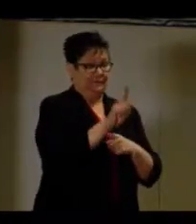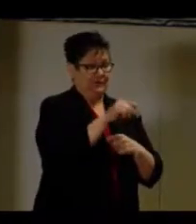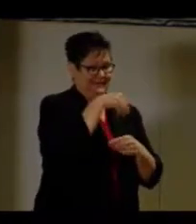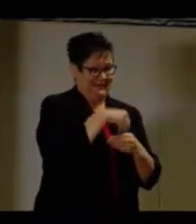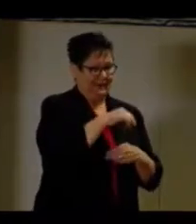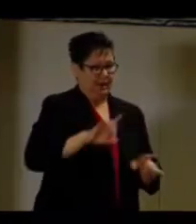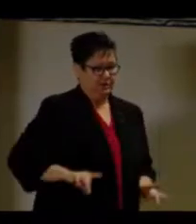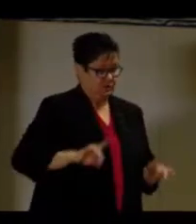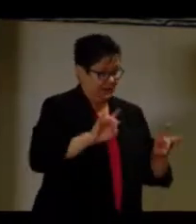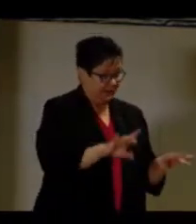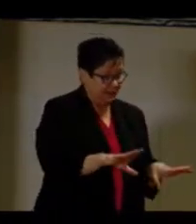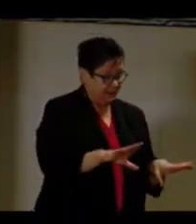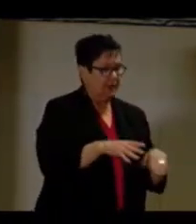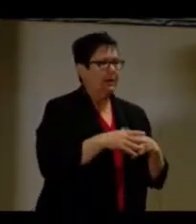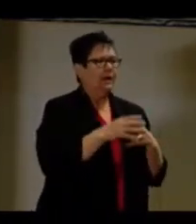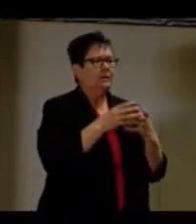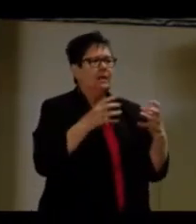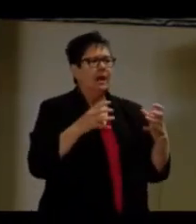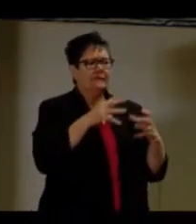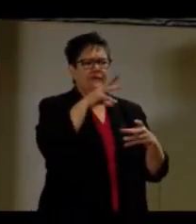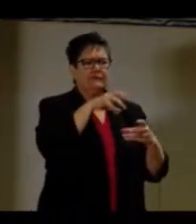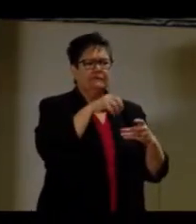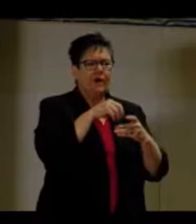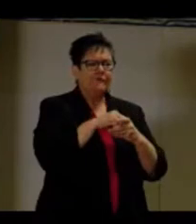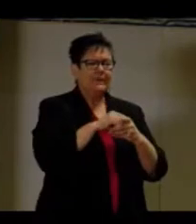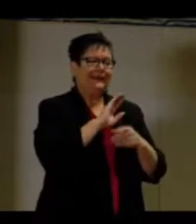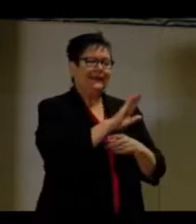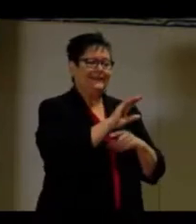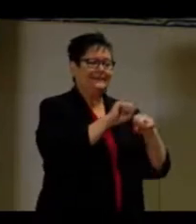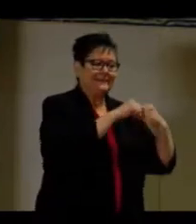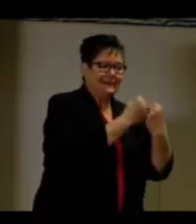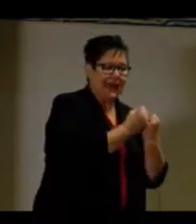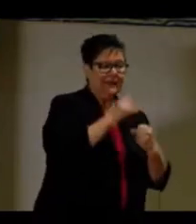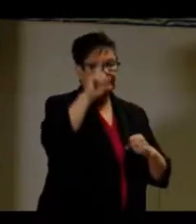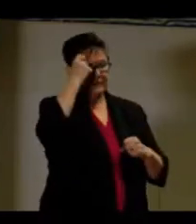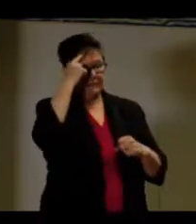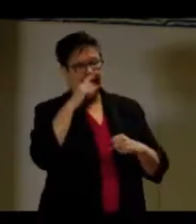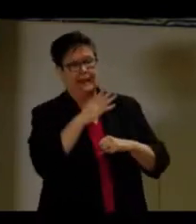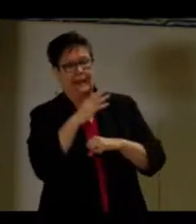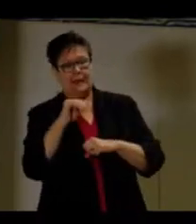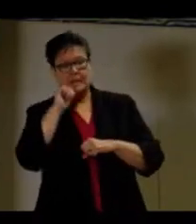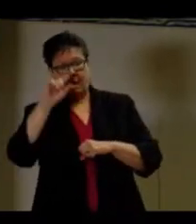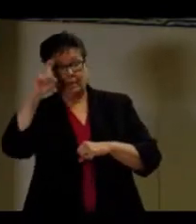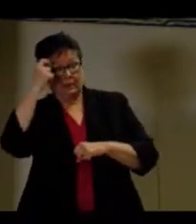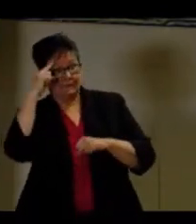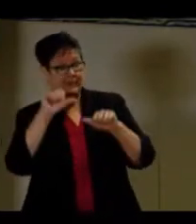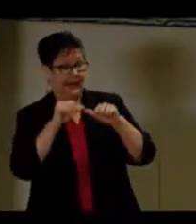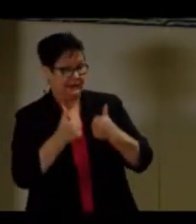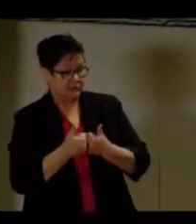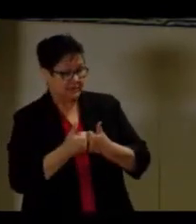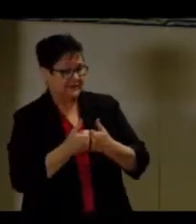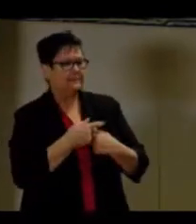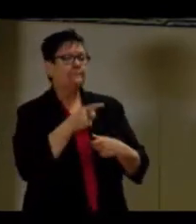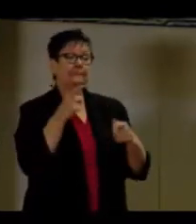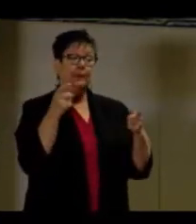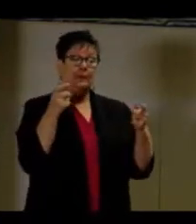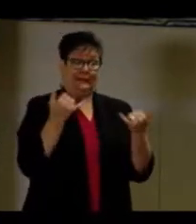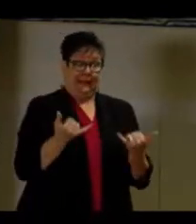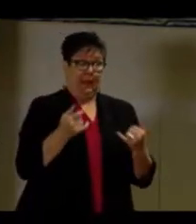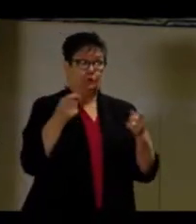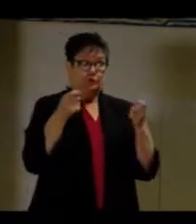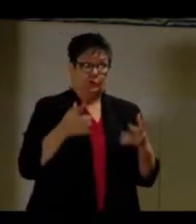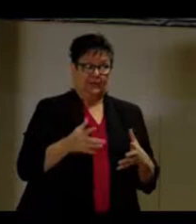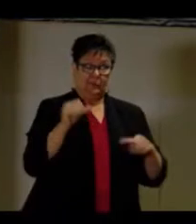got an extensive involvement with learned societies, government, and non-government agencies. As director of science, Professor